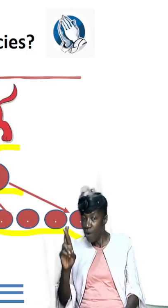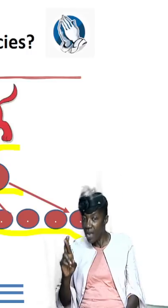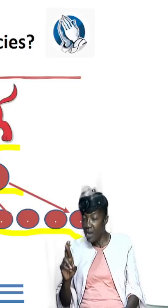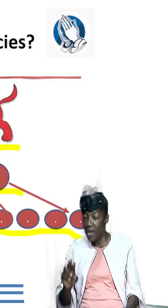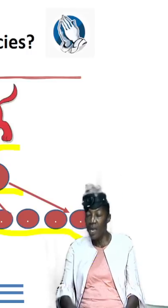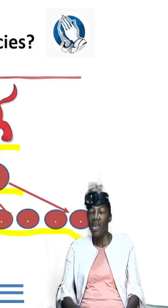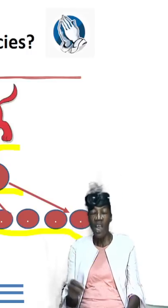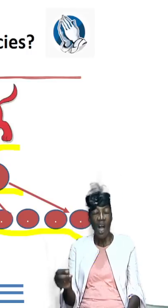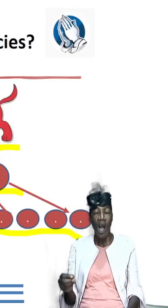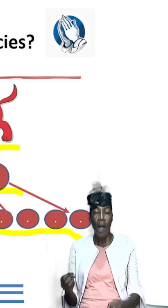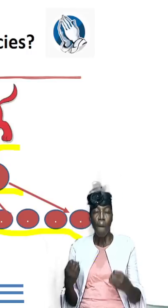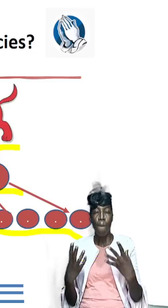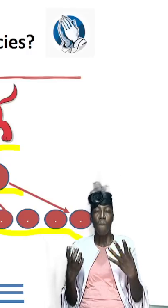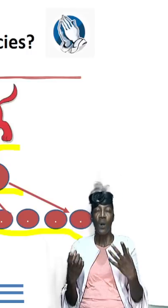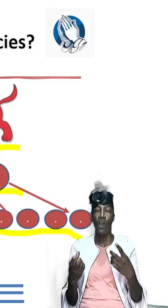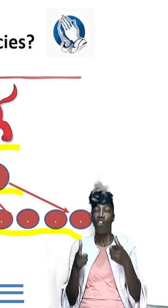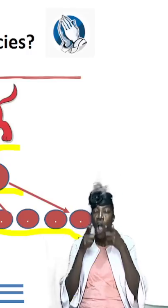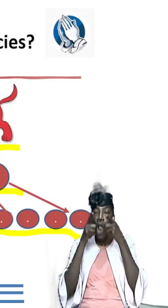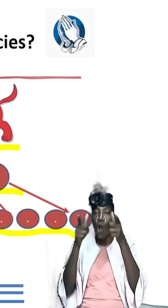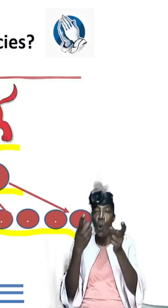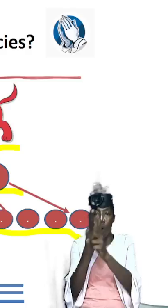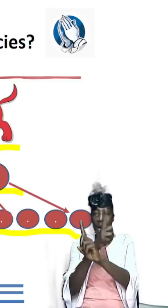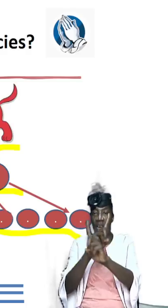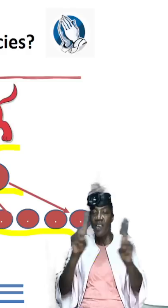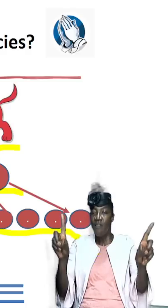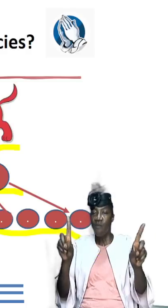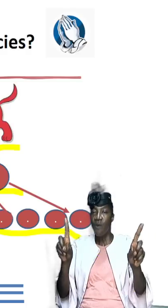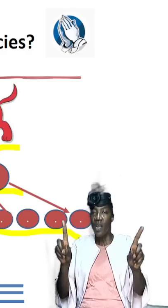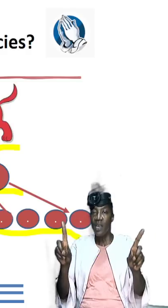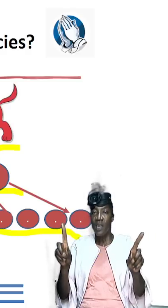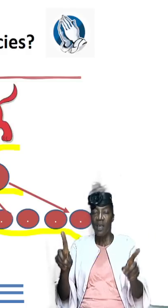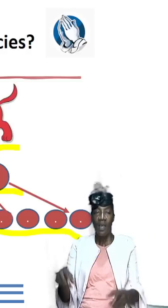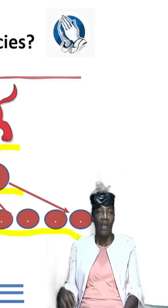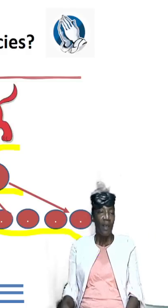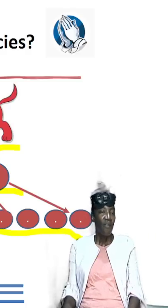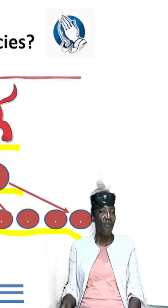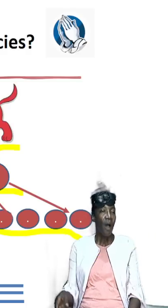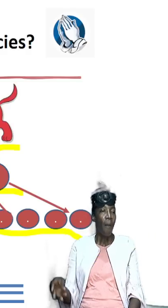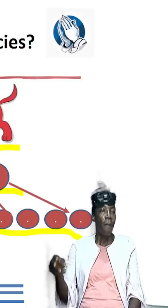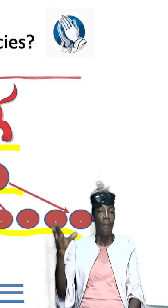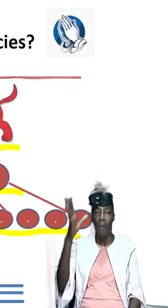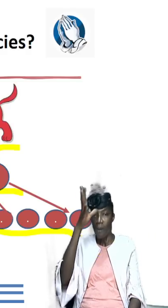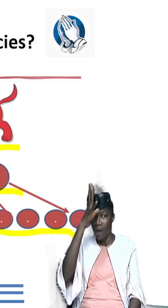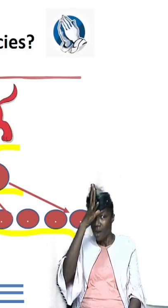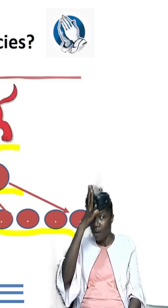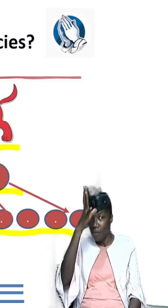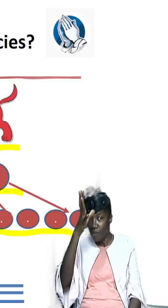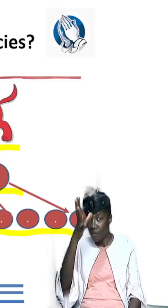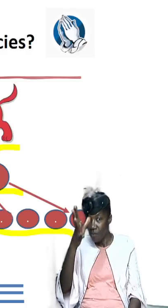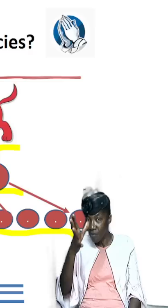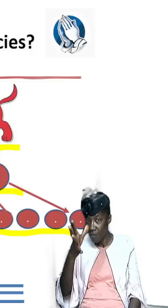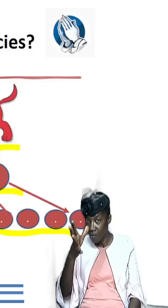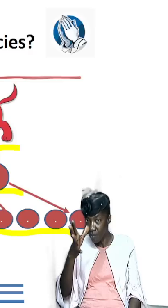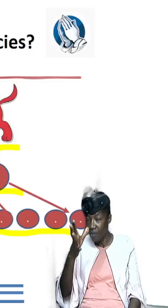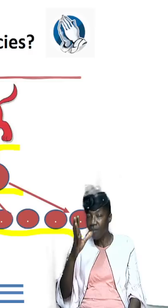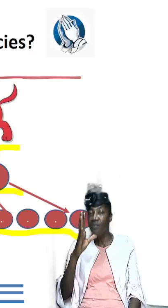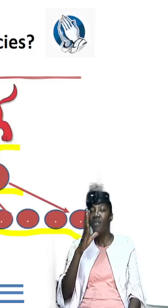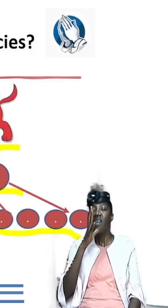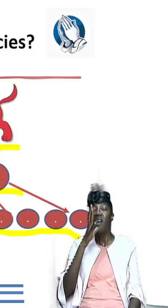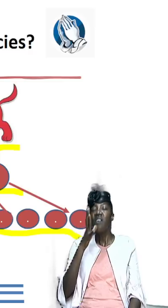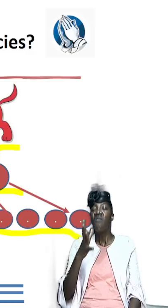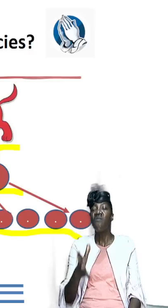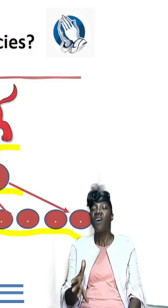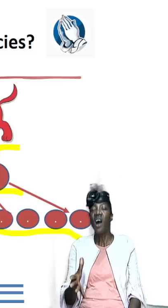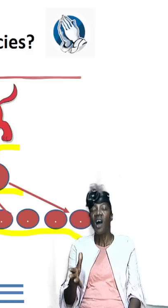looking different from mom and dad that is at the top. And that is